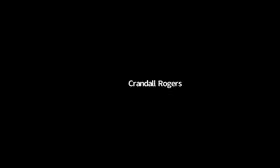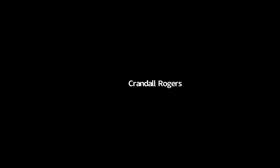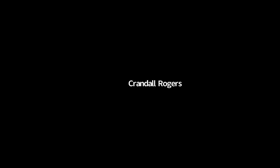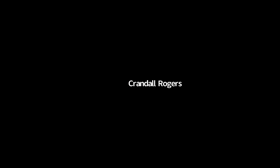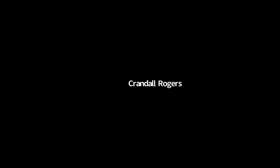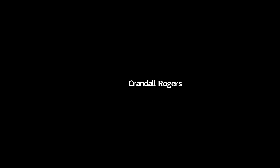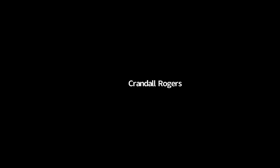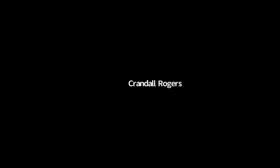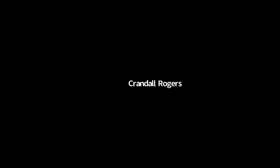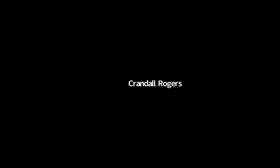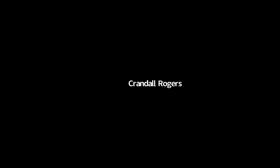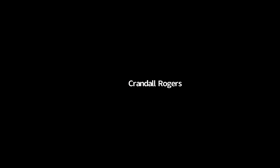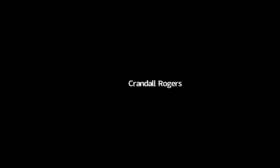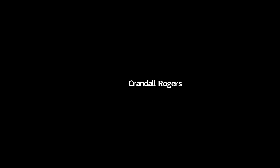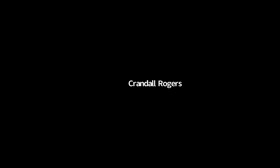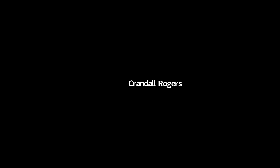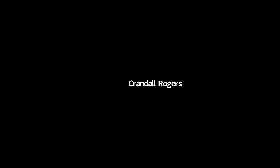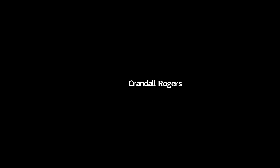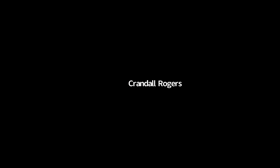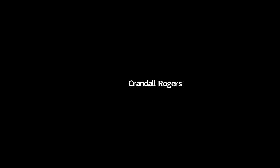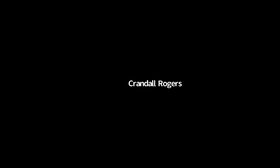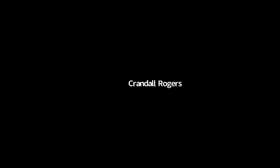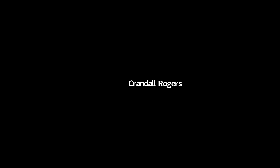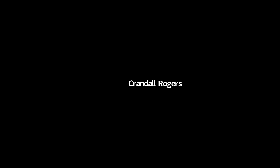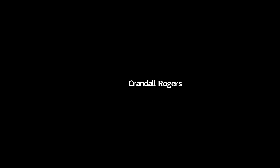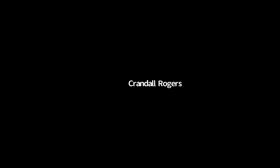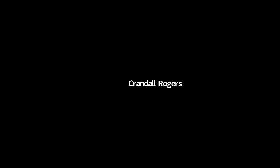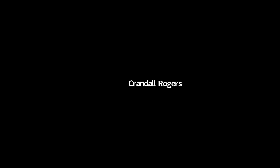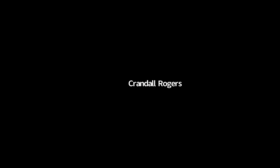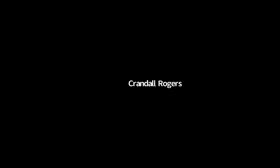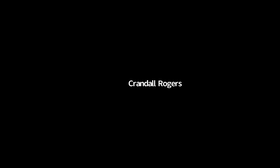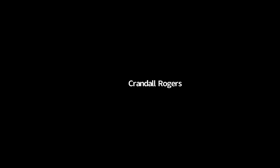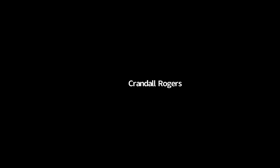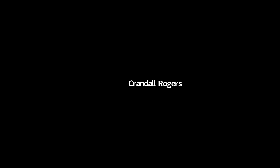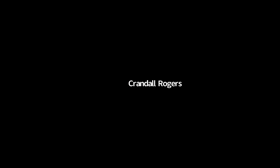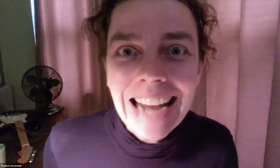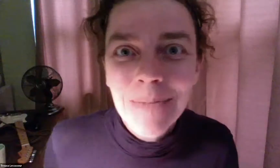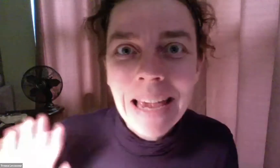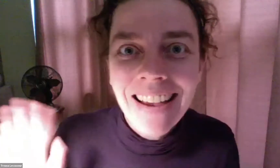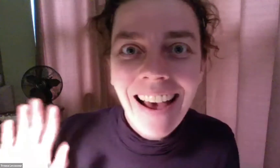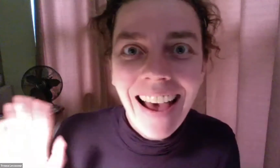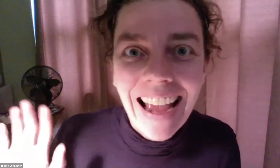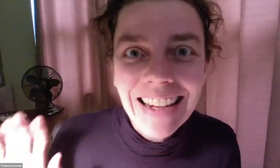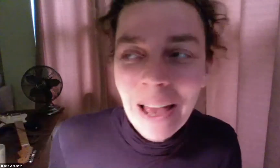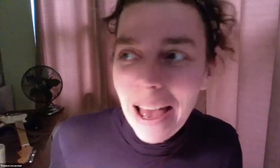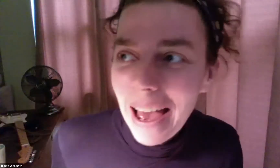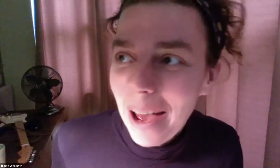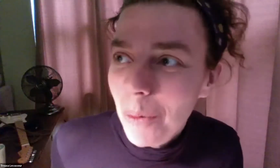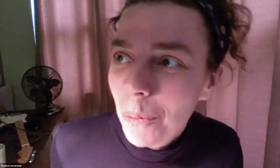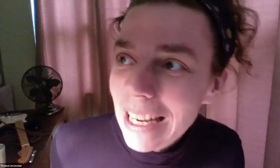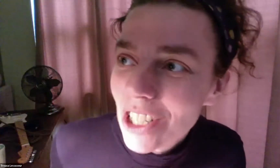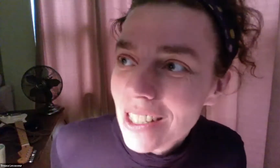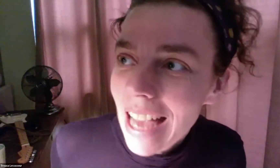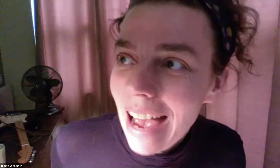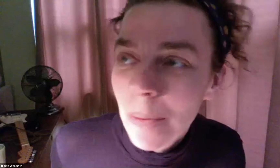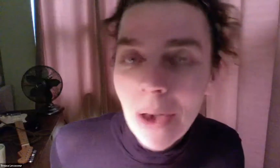I'm not sure if we're needing to wrap up or if we have time for one more question. It's me. Hi. Hey.